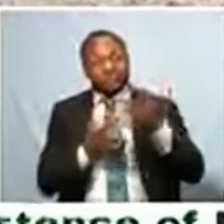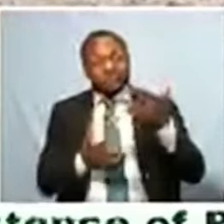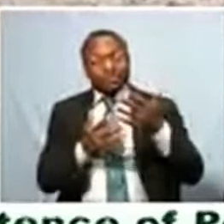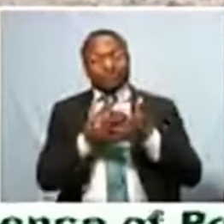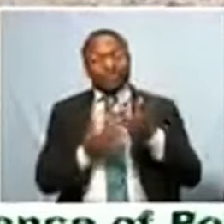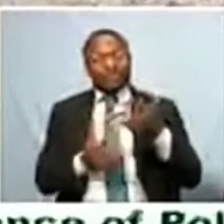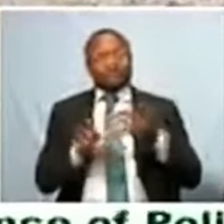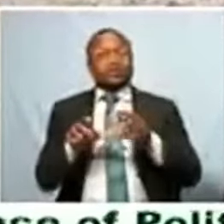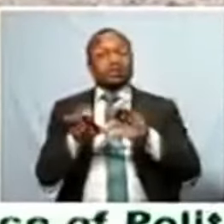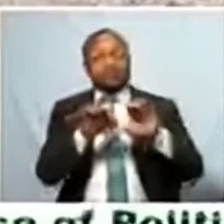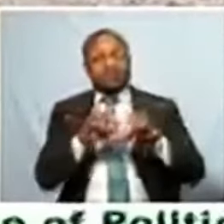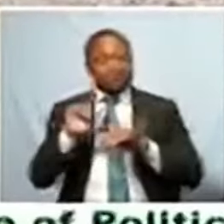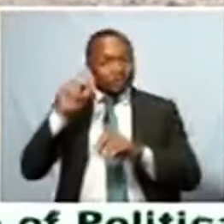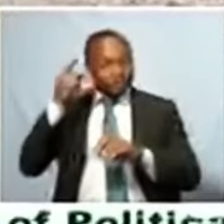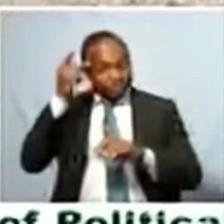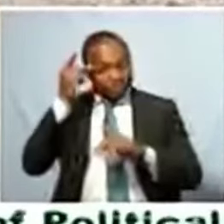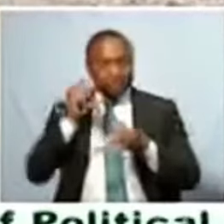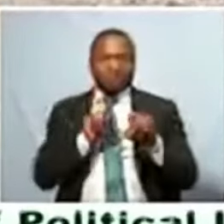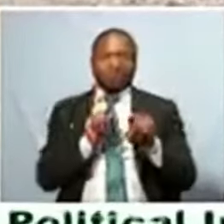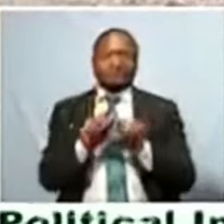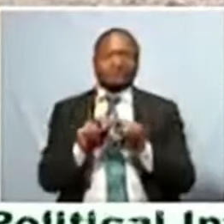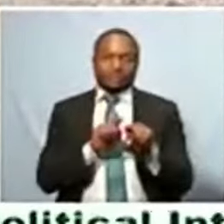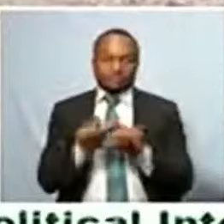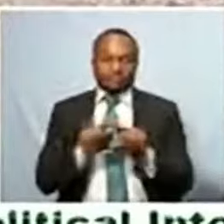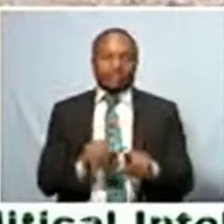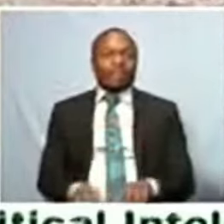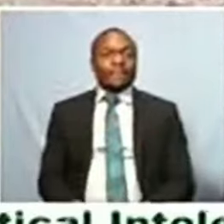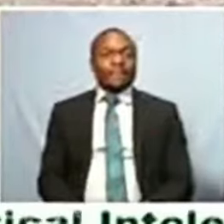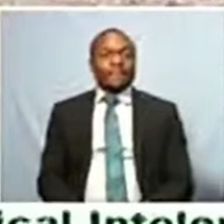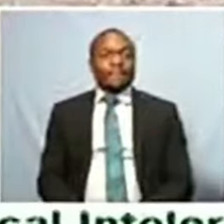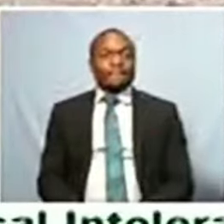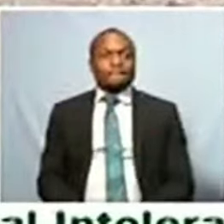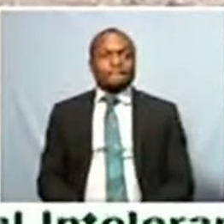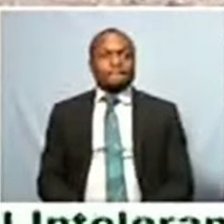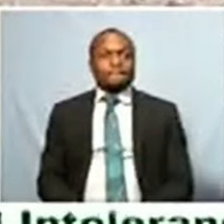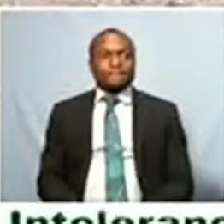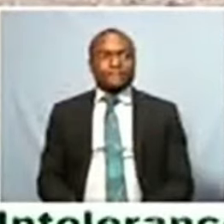are trying to do political competition. And